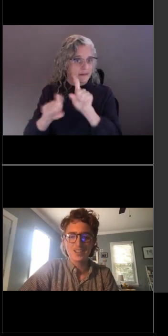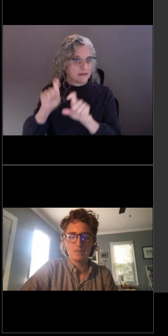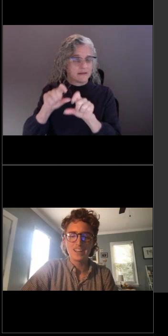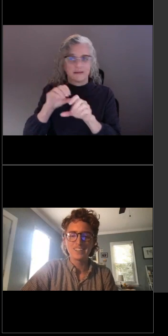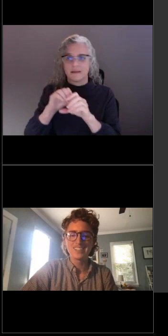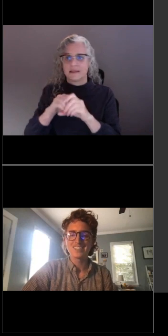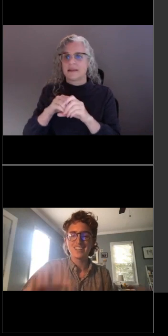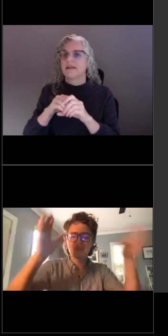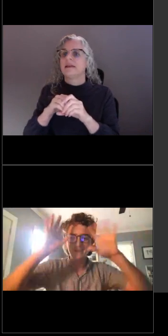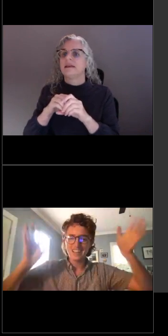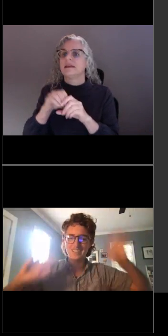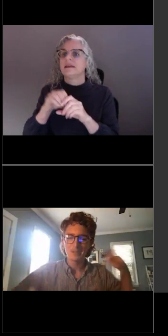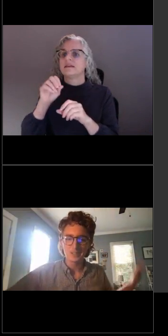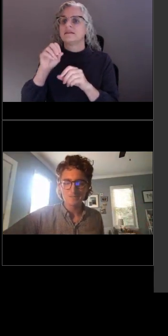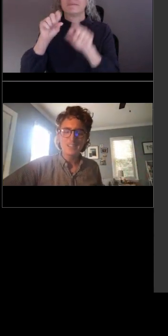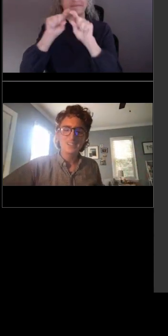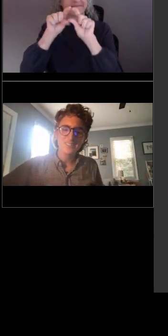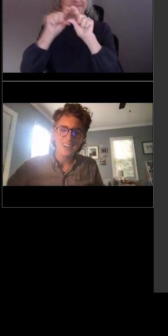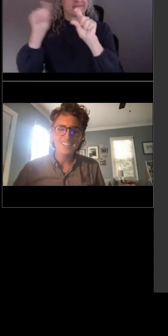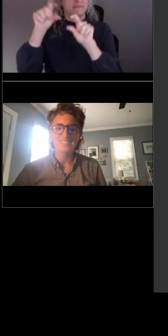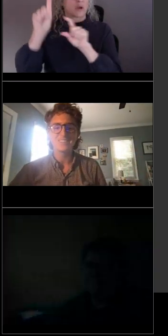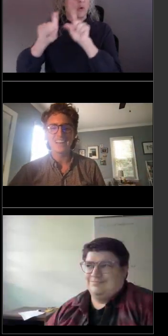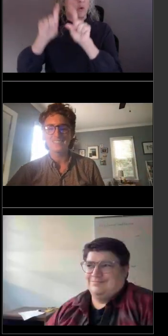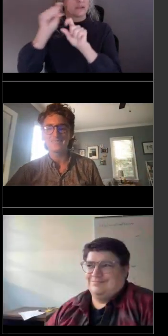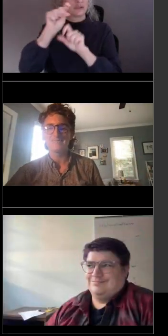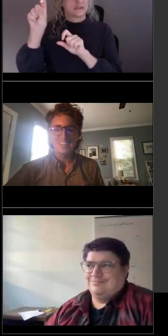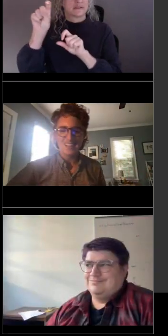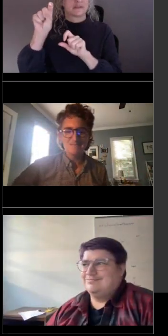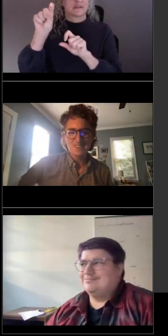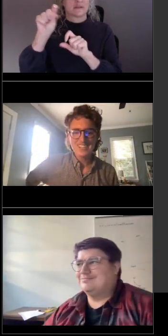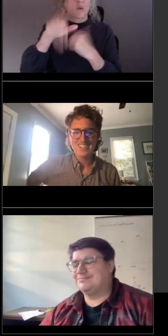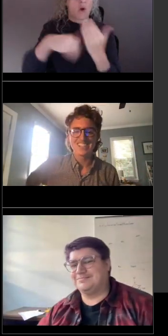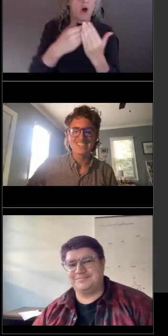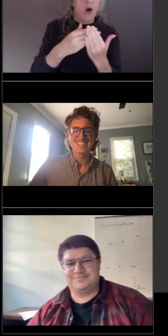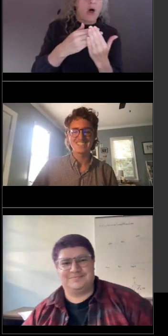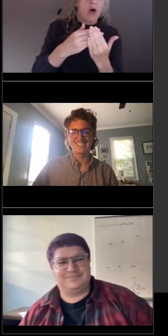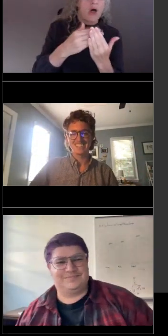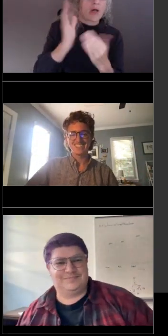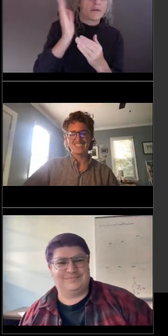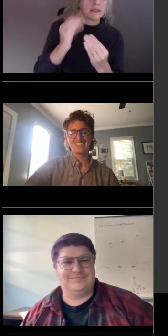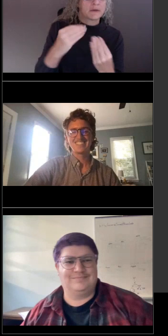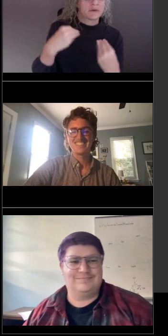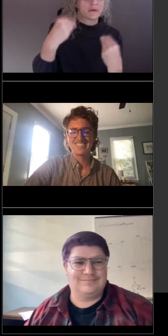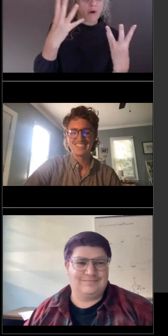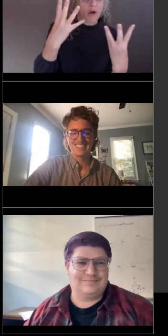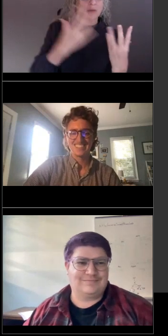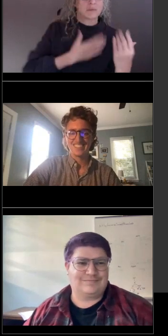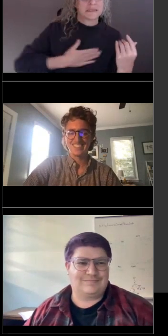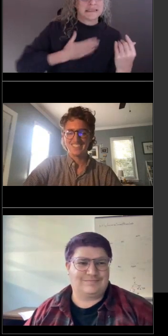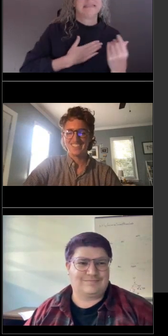and I'll ask all my panelists to come back and put your videos on, and we'll have some time for questions.